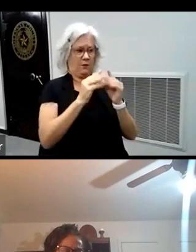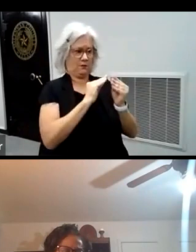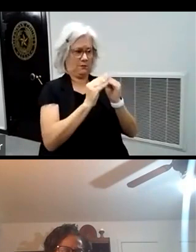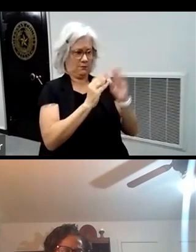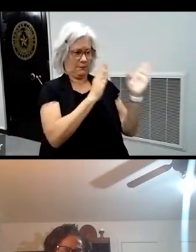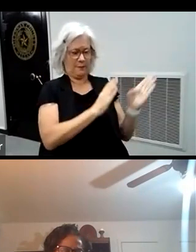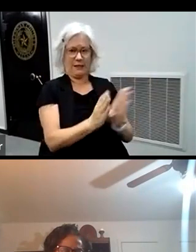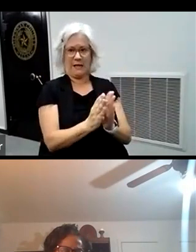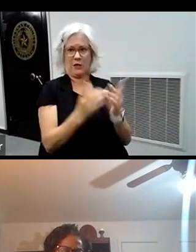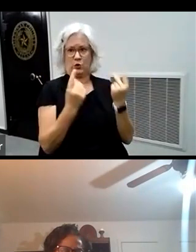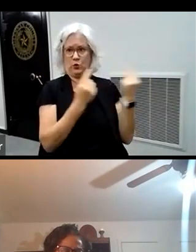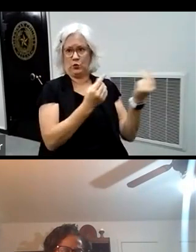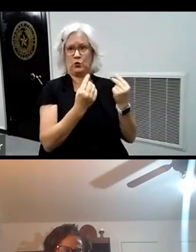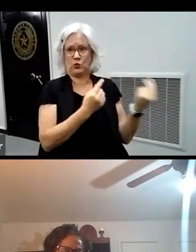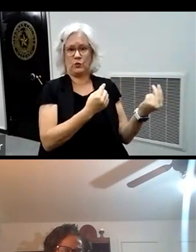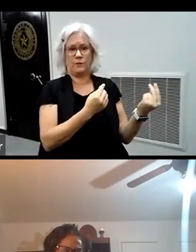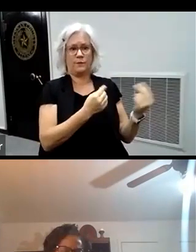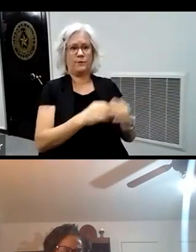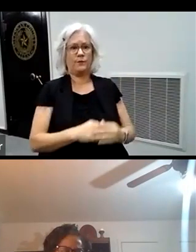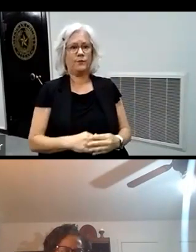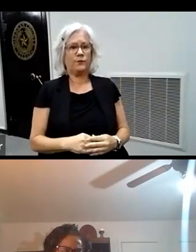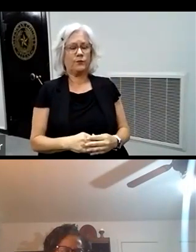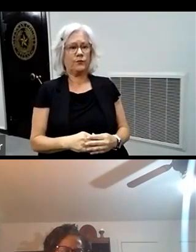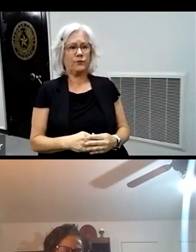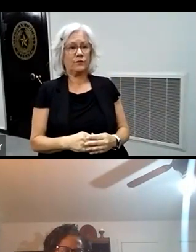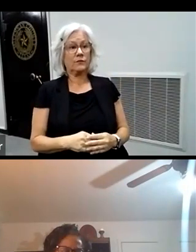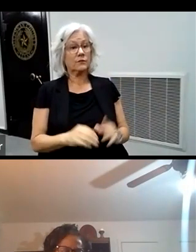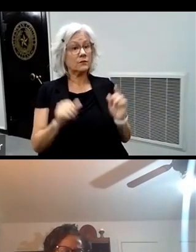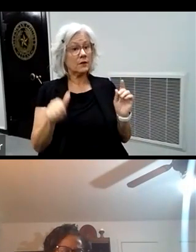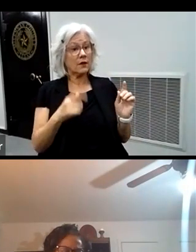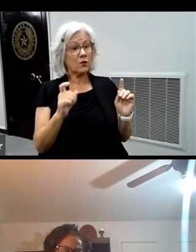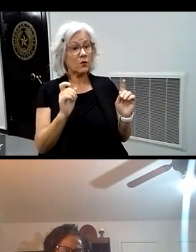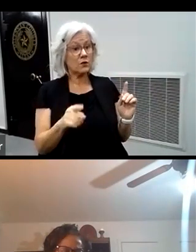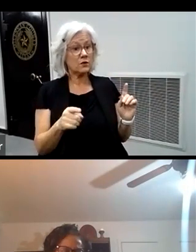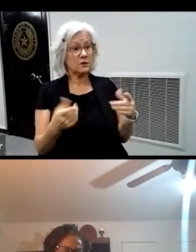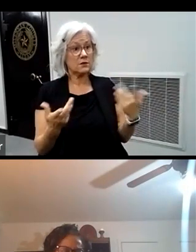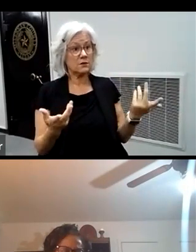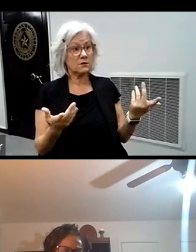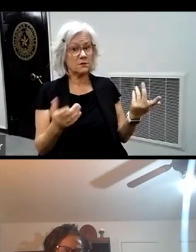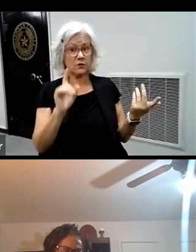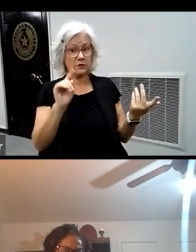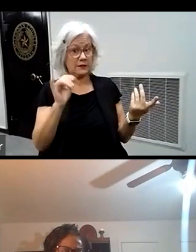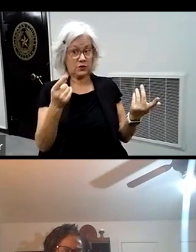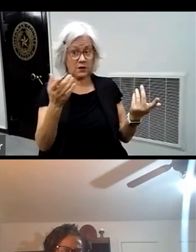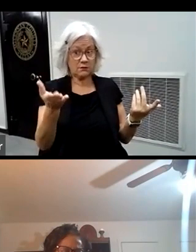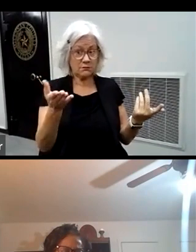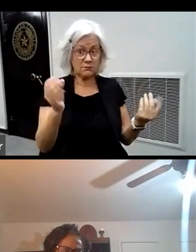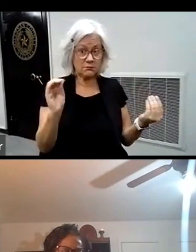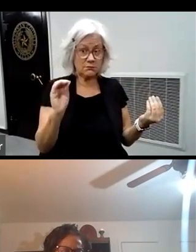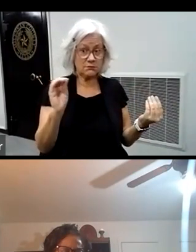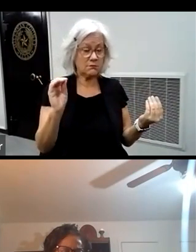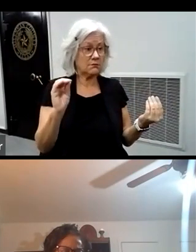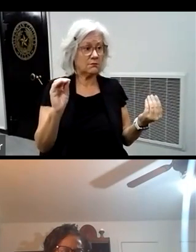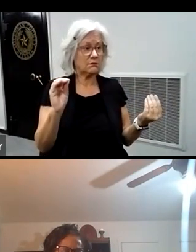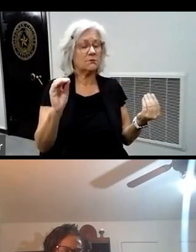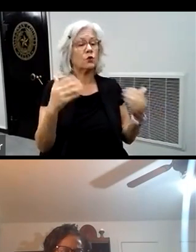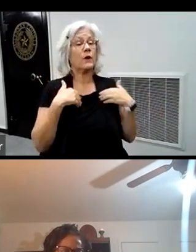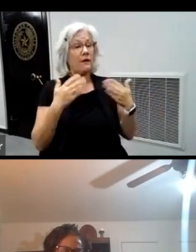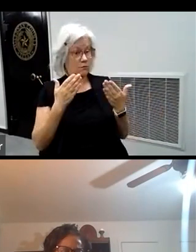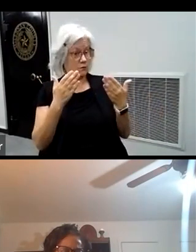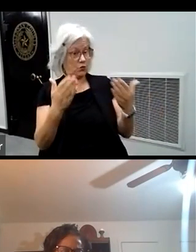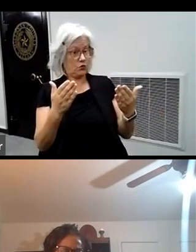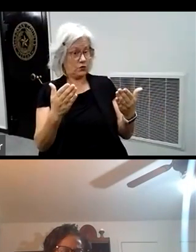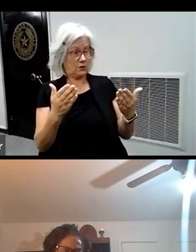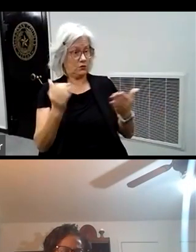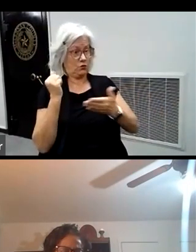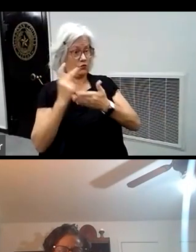that. Okay, is there if there's not any other questions for TJ or the group, is there a motion to approve his